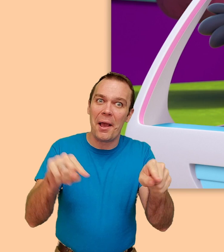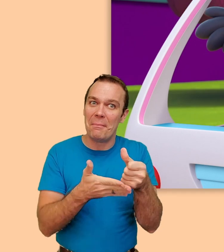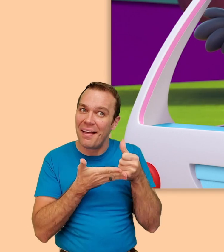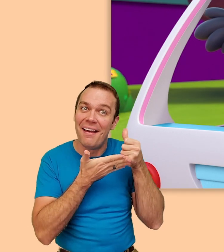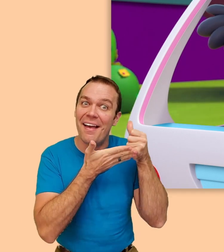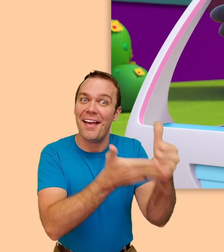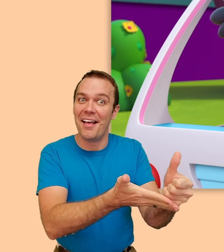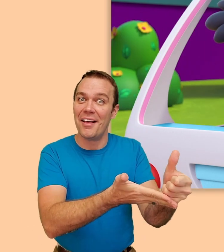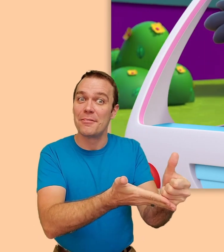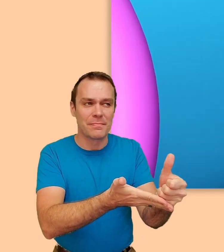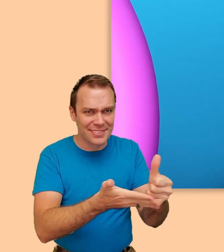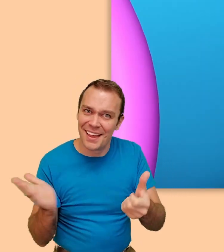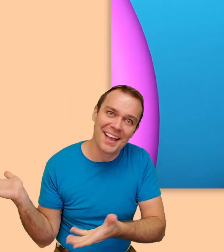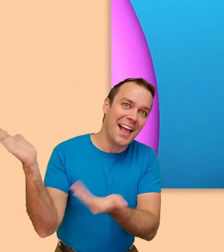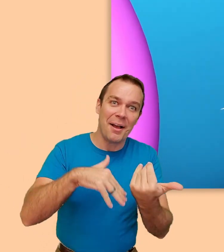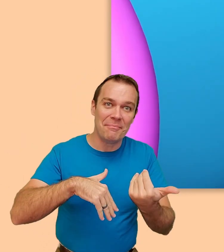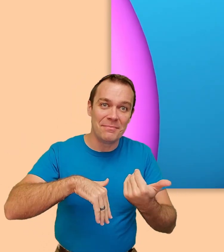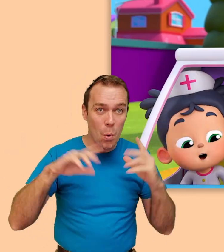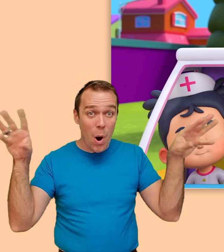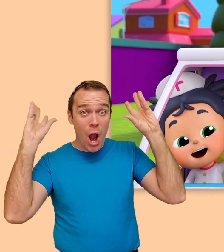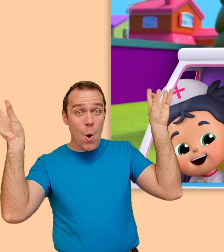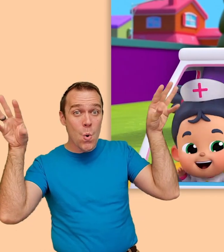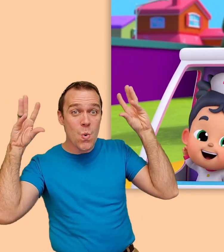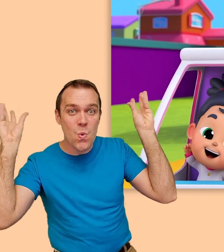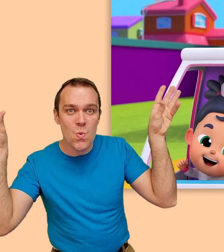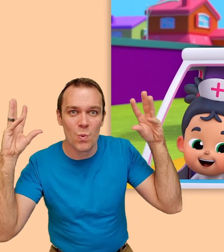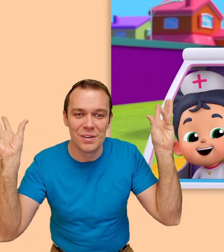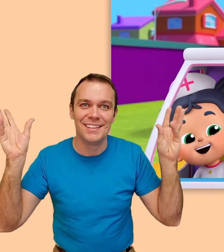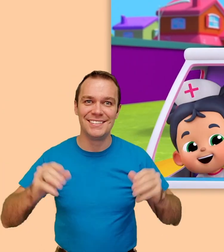we come to save the day. Let's go!